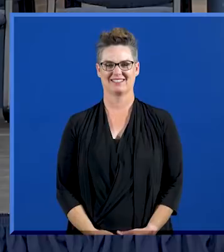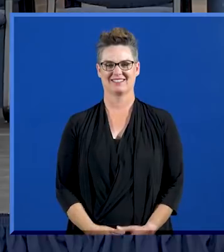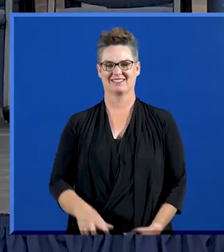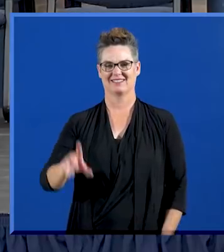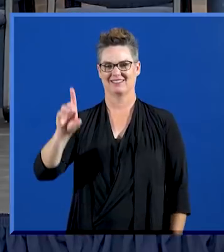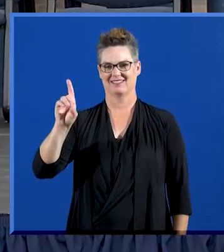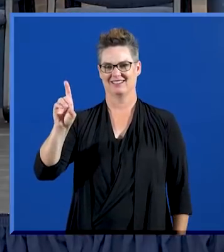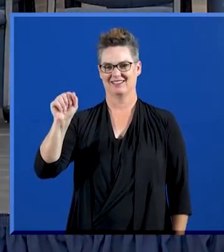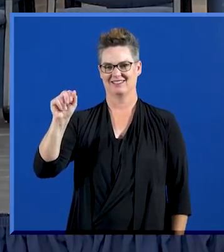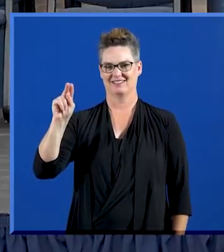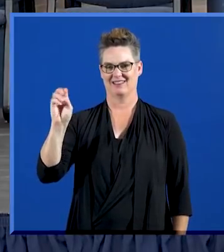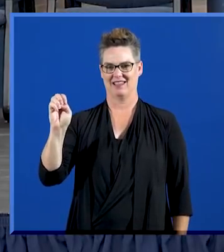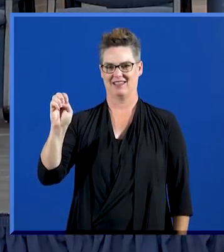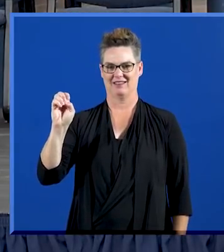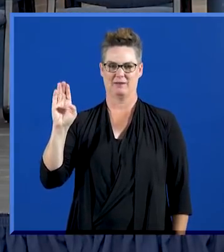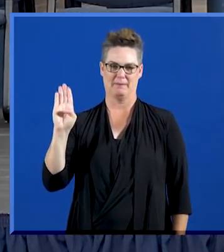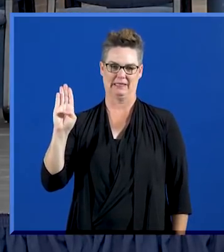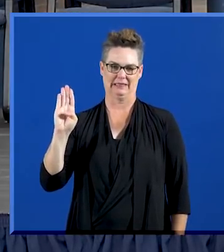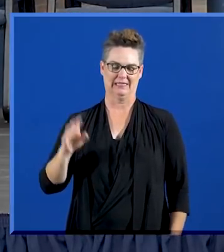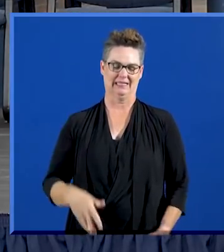Dane Beasley.